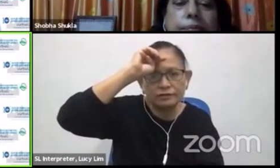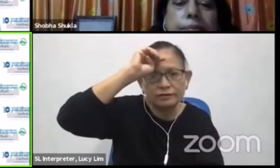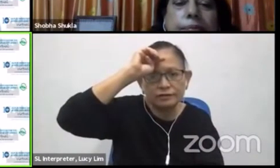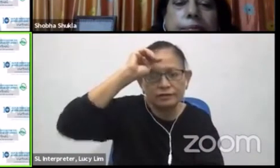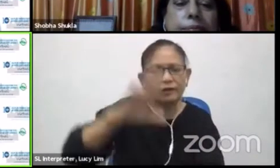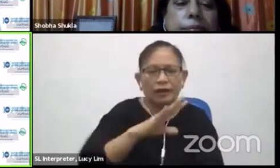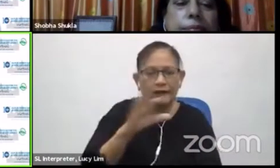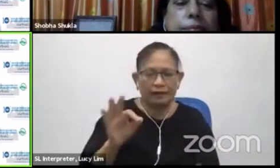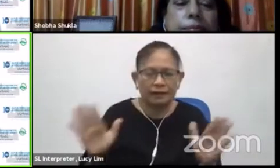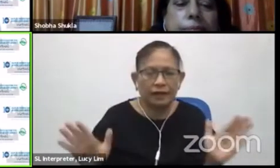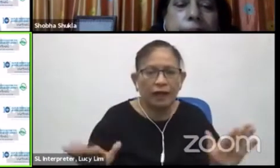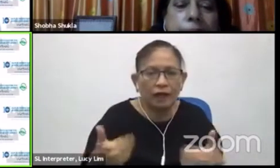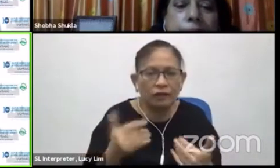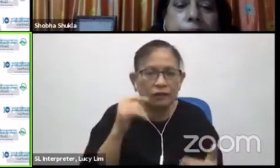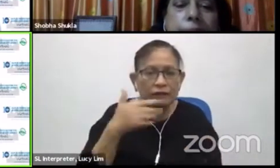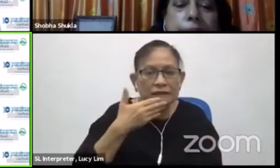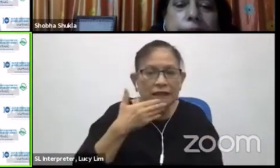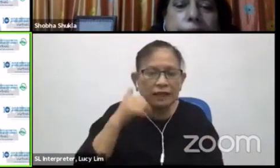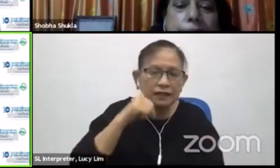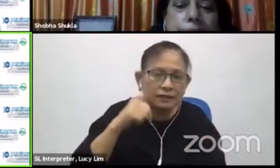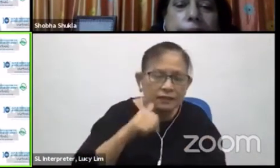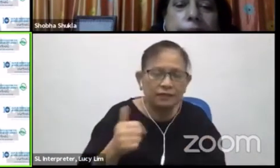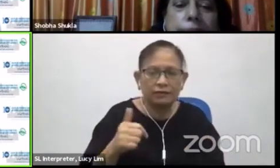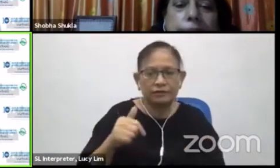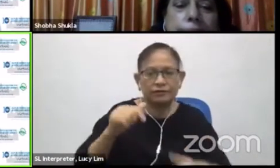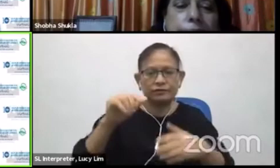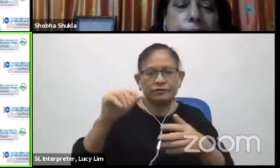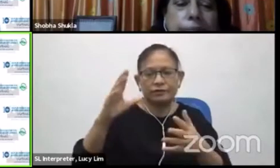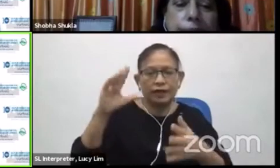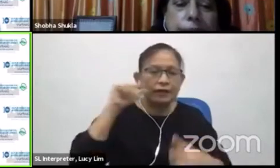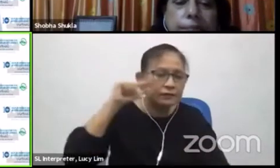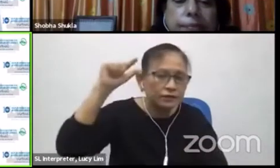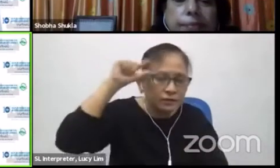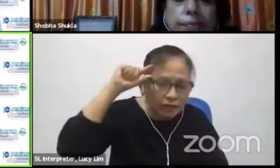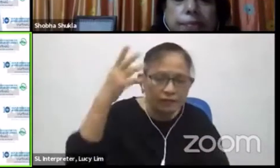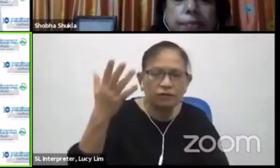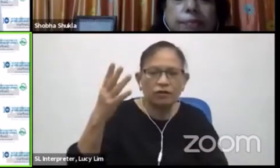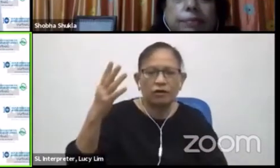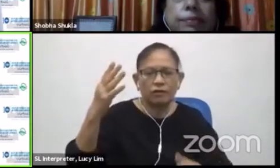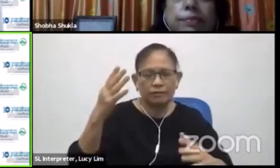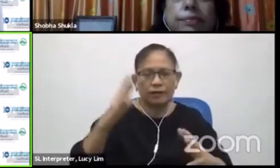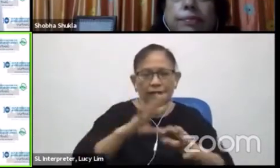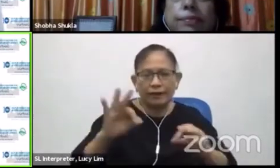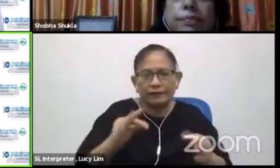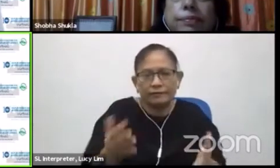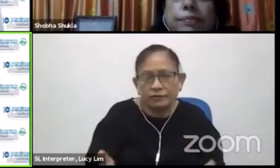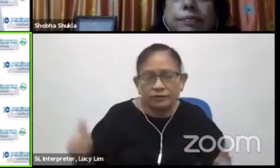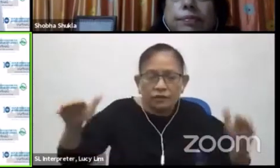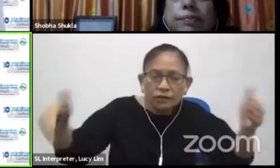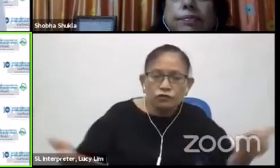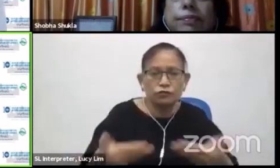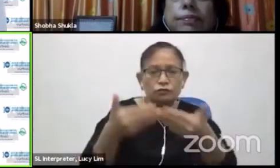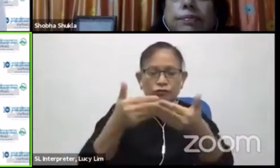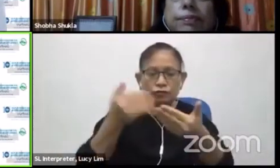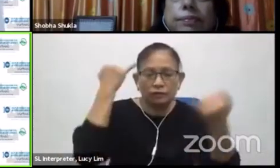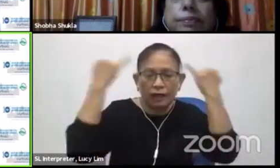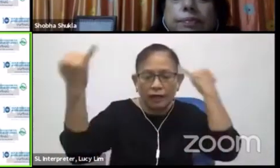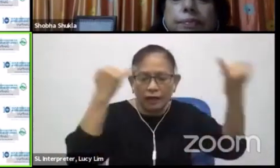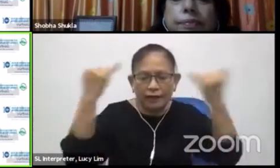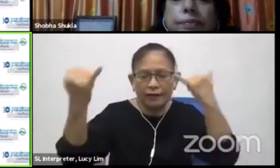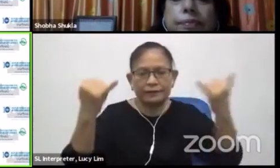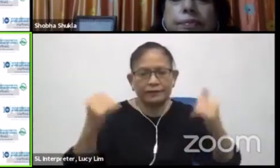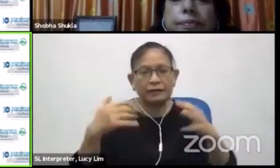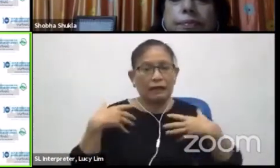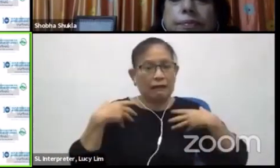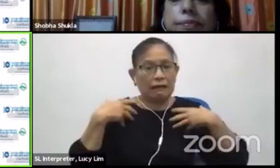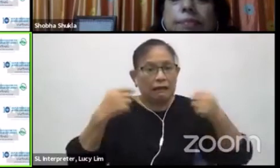young girls and boys' gender norm formation stage. So we can introduce the ideas of healthy relationship, you know, gender